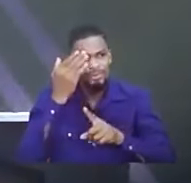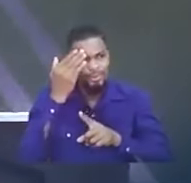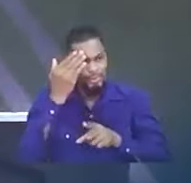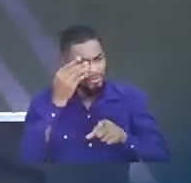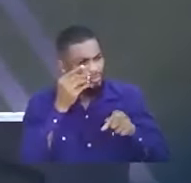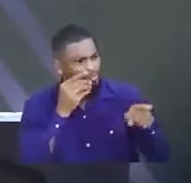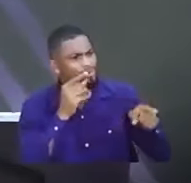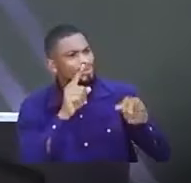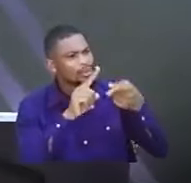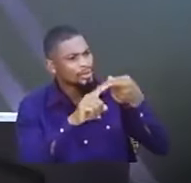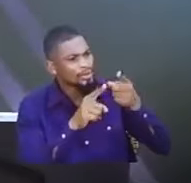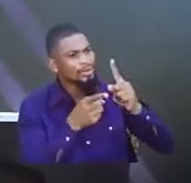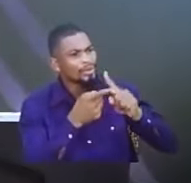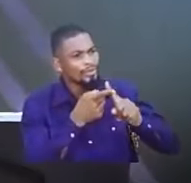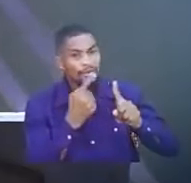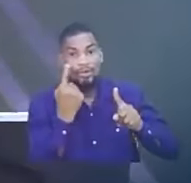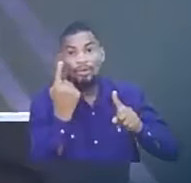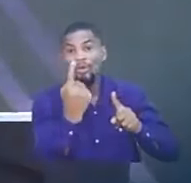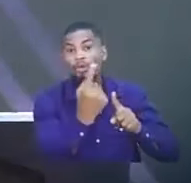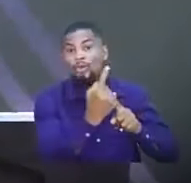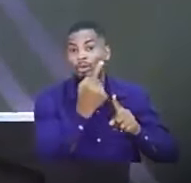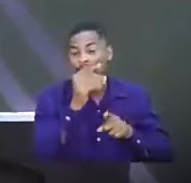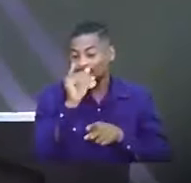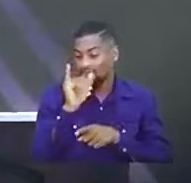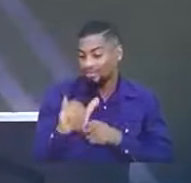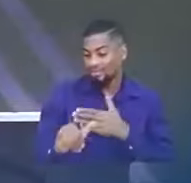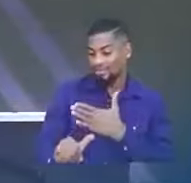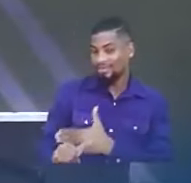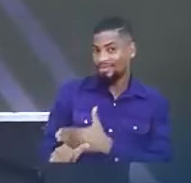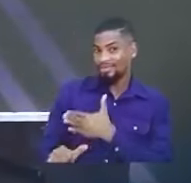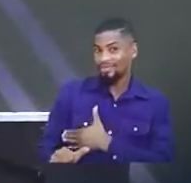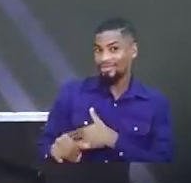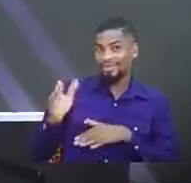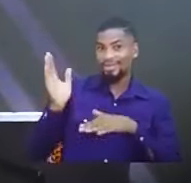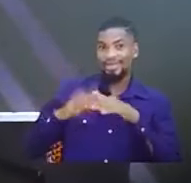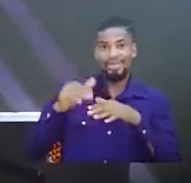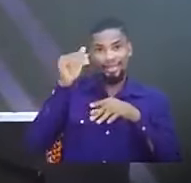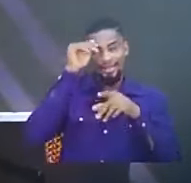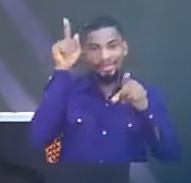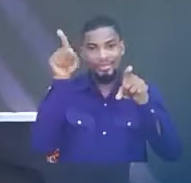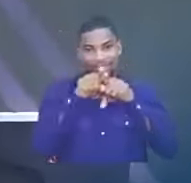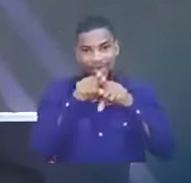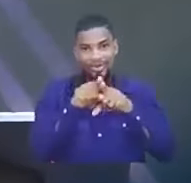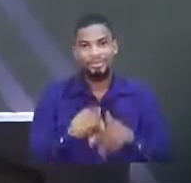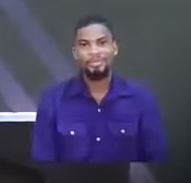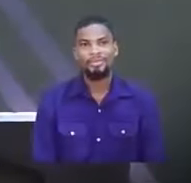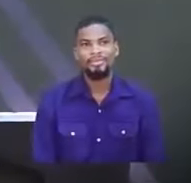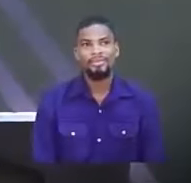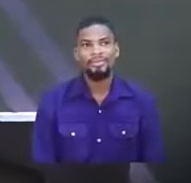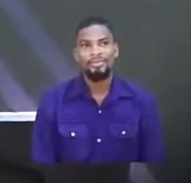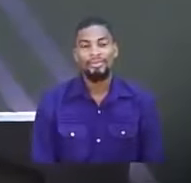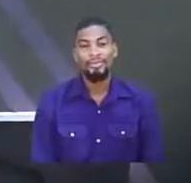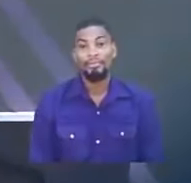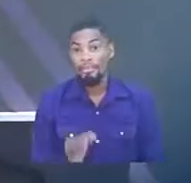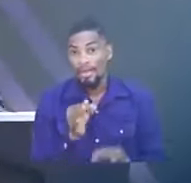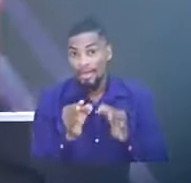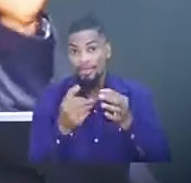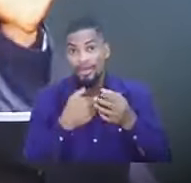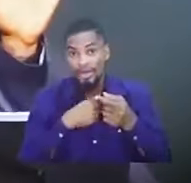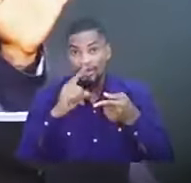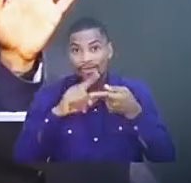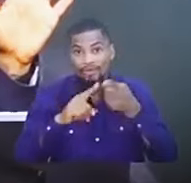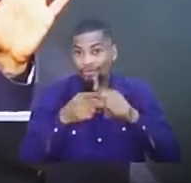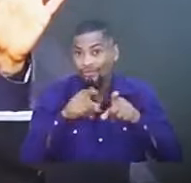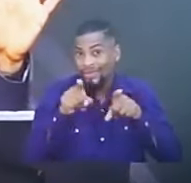there is a friend who stays closer than a brother. If you have friends like Jonadab, you will soon